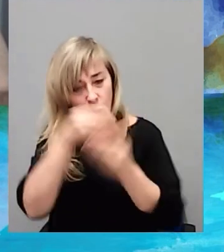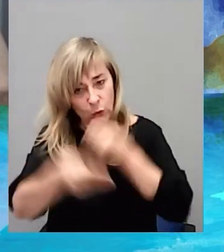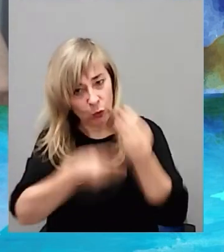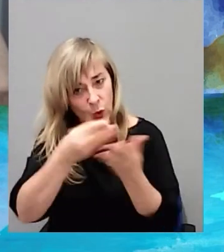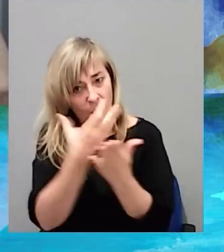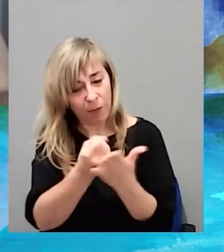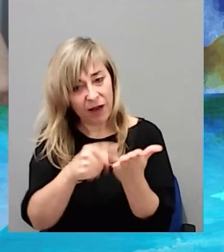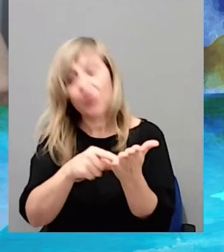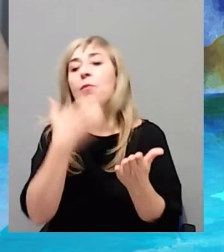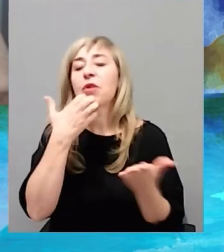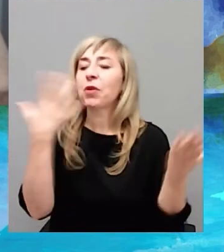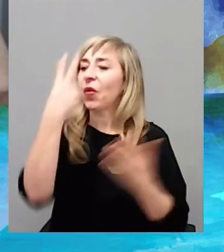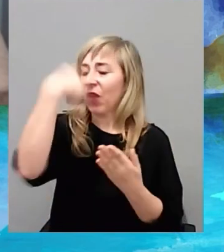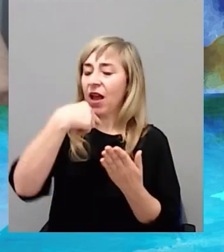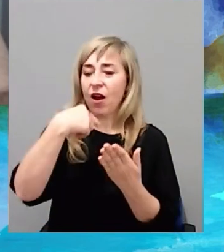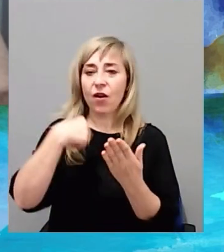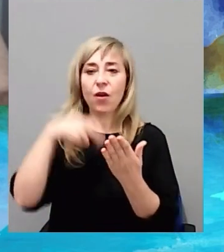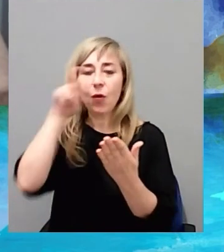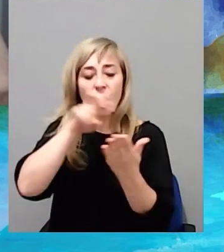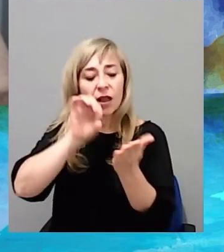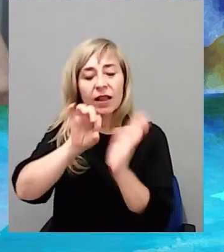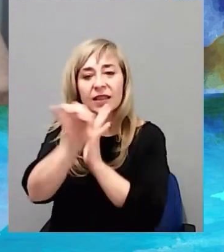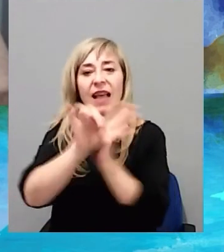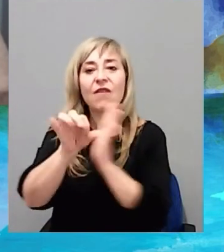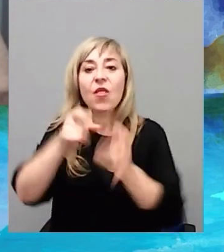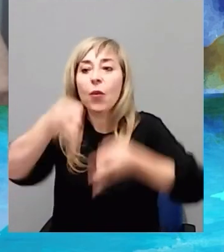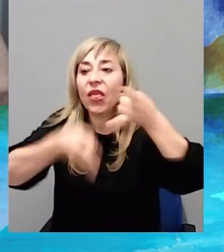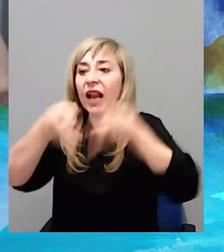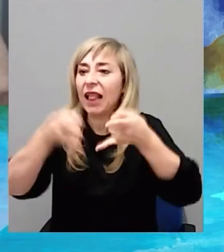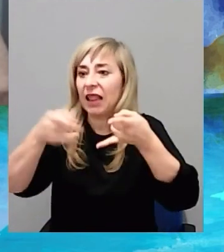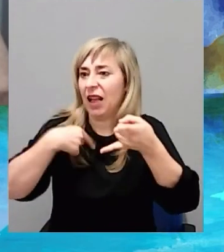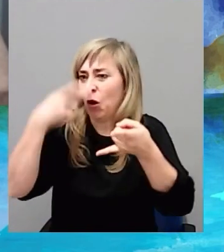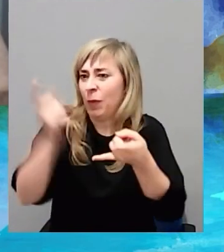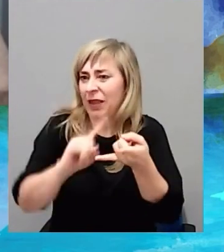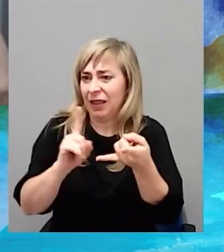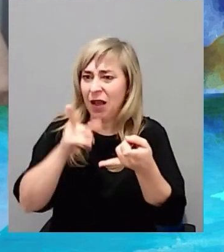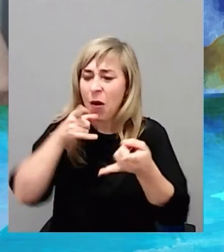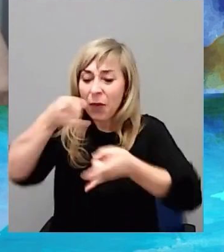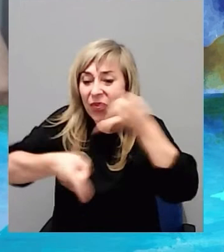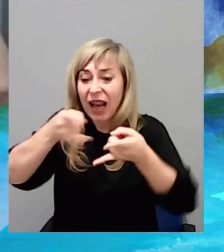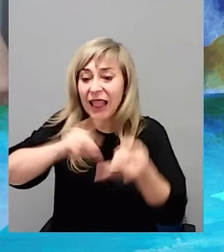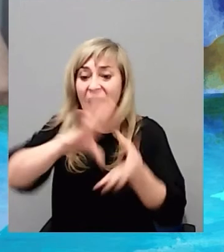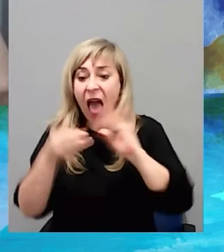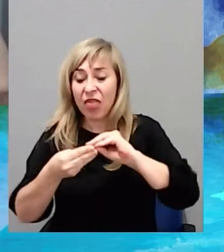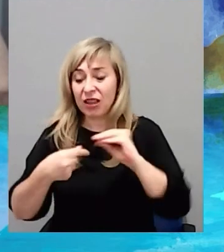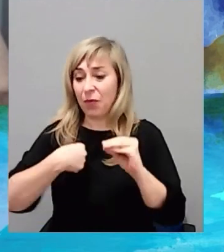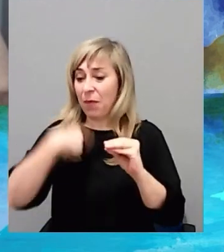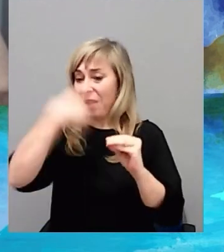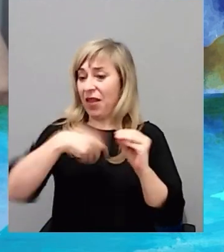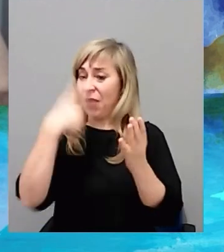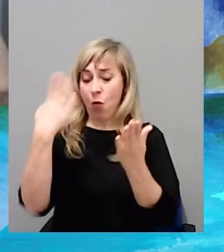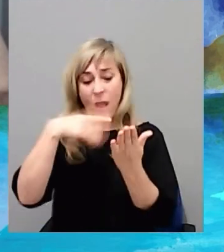person, for example, a blind person, does not find bicycle services, if there's no accessible bicycles for